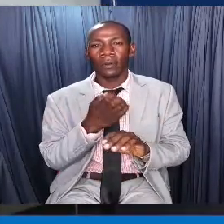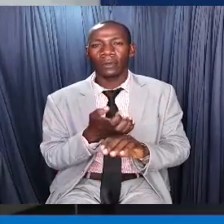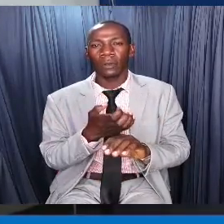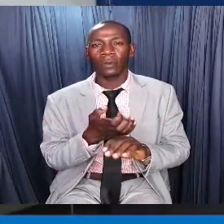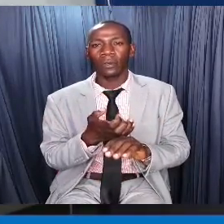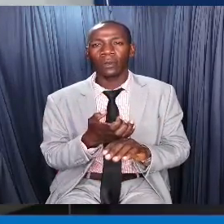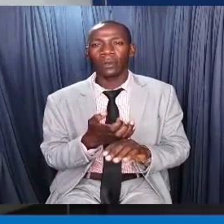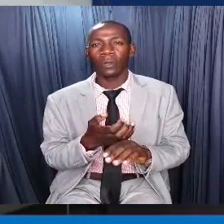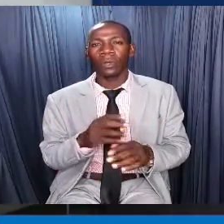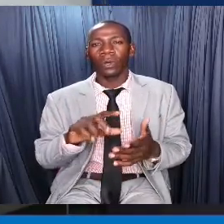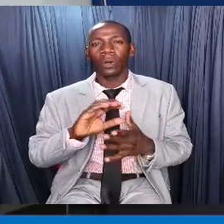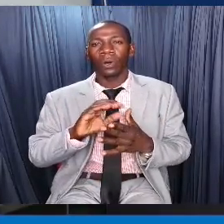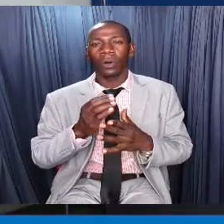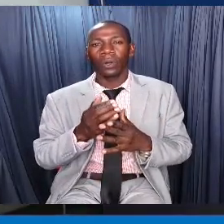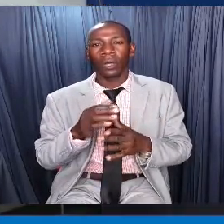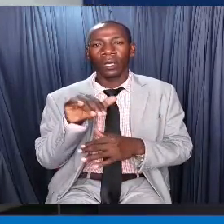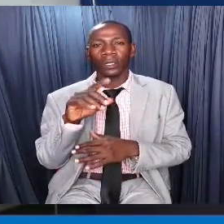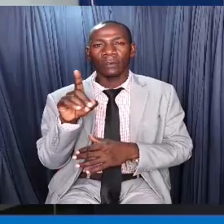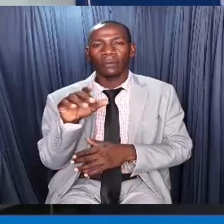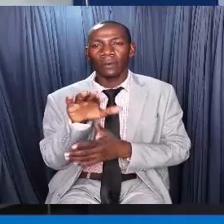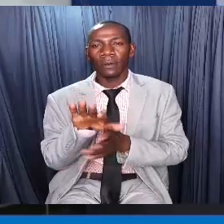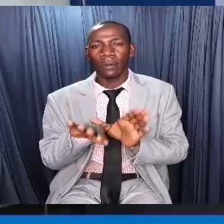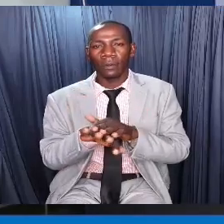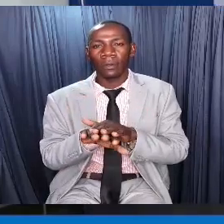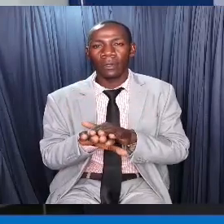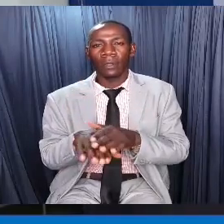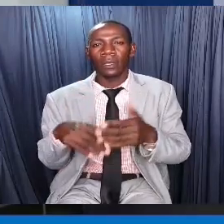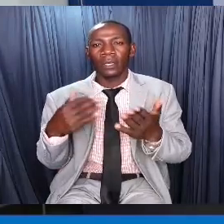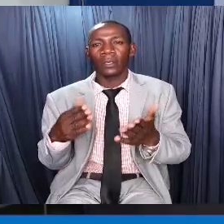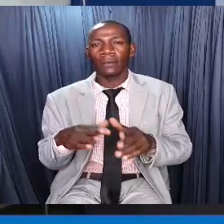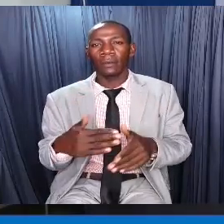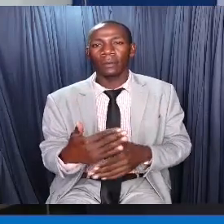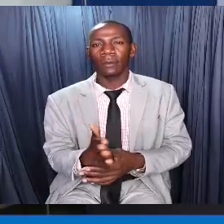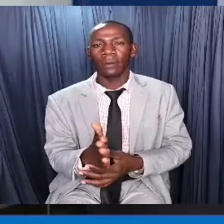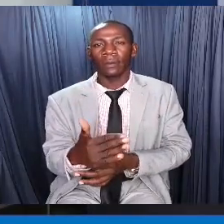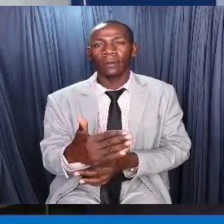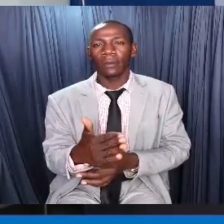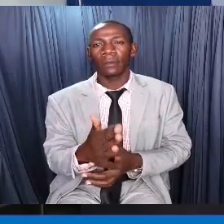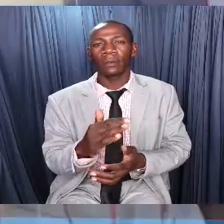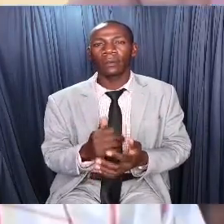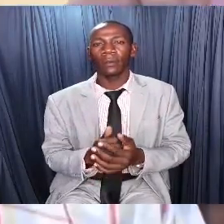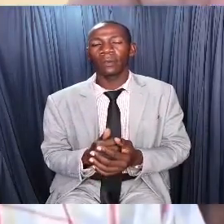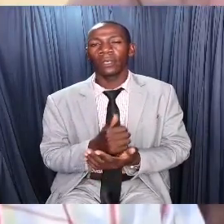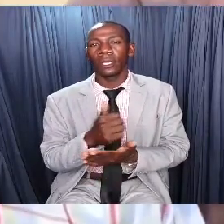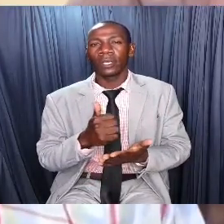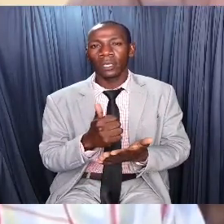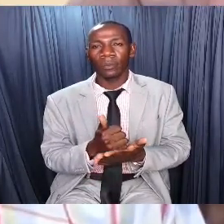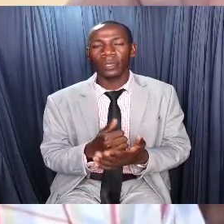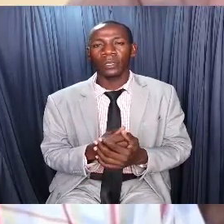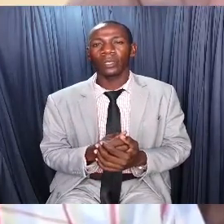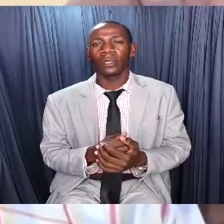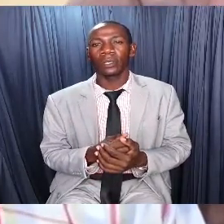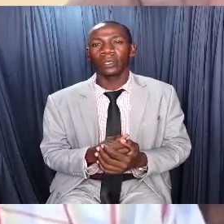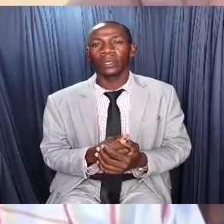a stone instead. Au akiomba samaki, or maybe ask for fish, anampa nyoka, then you give a serpent. Bwana Yesu asifiwe sana.